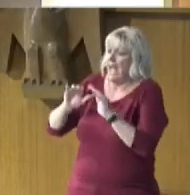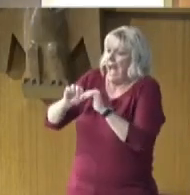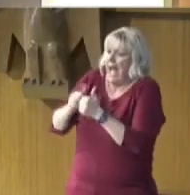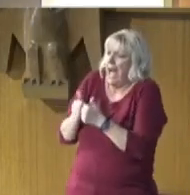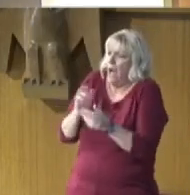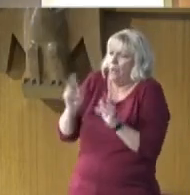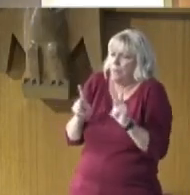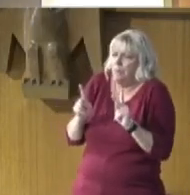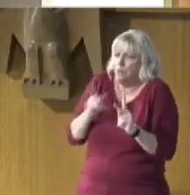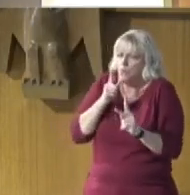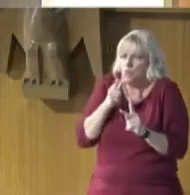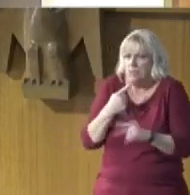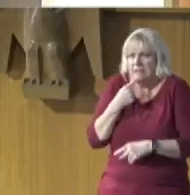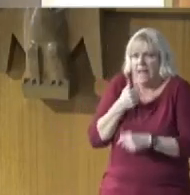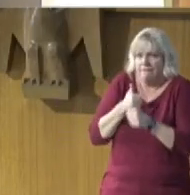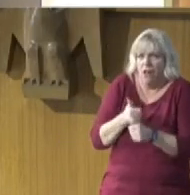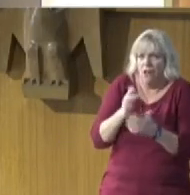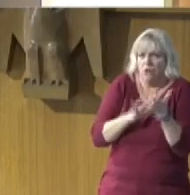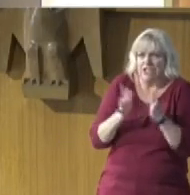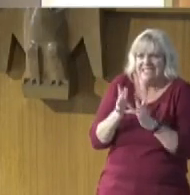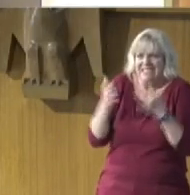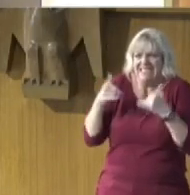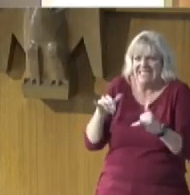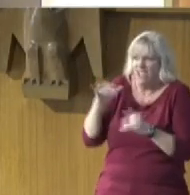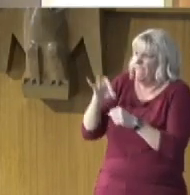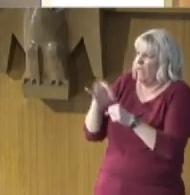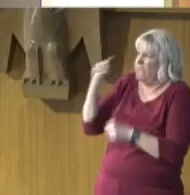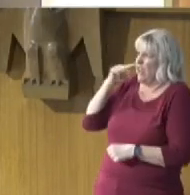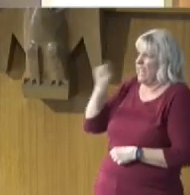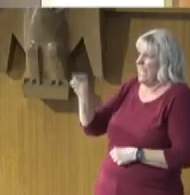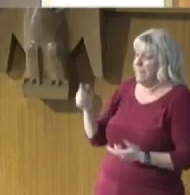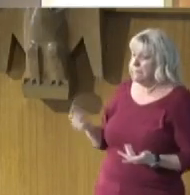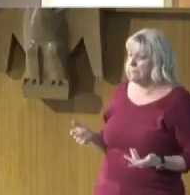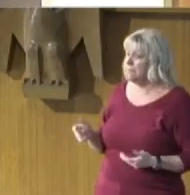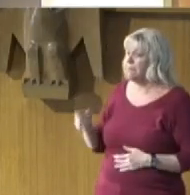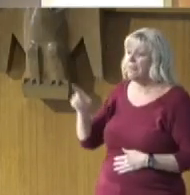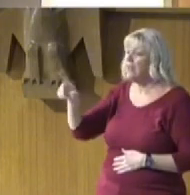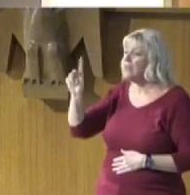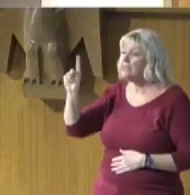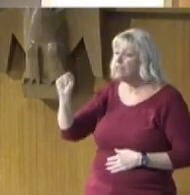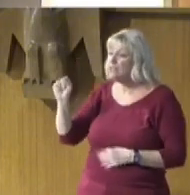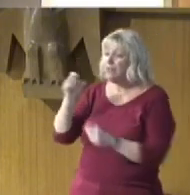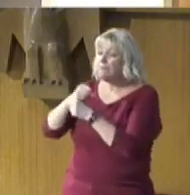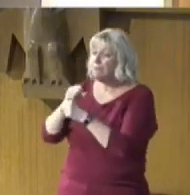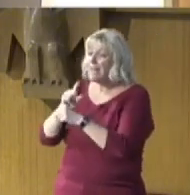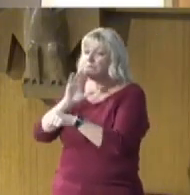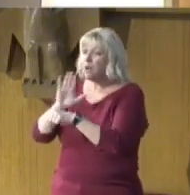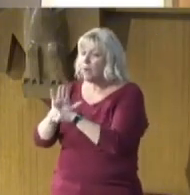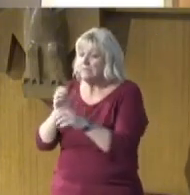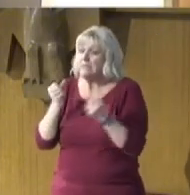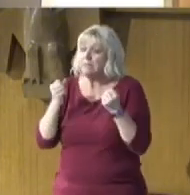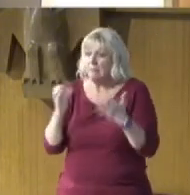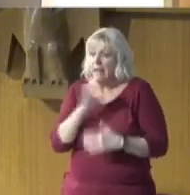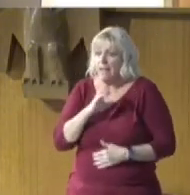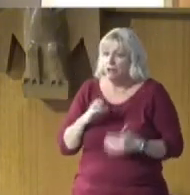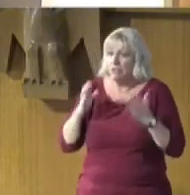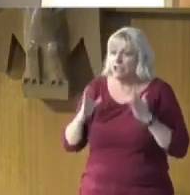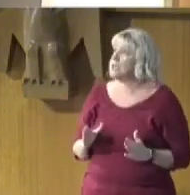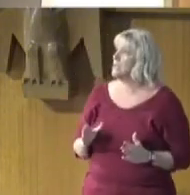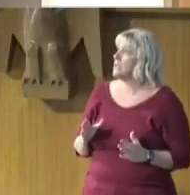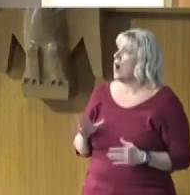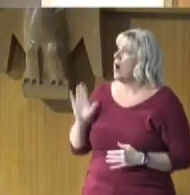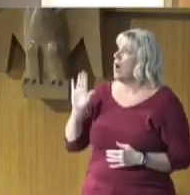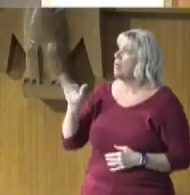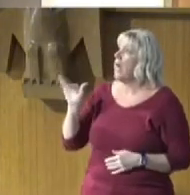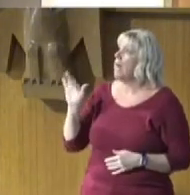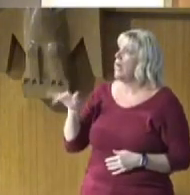vote for that man? The answer is simple. Trump makes promises that many Christians will say remind them of their understanding